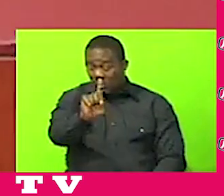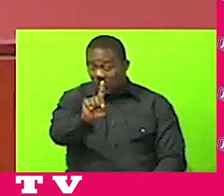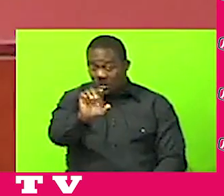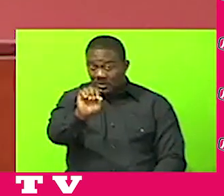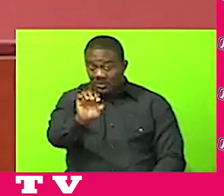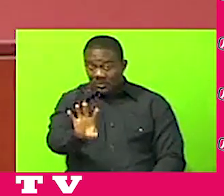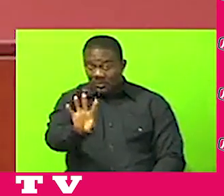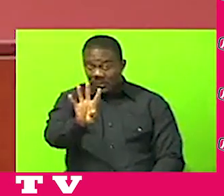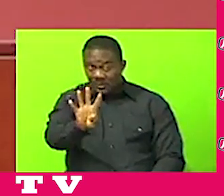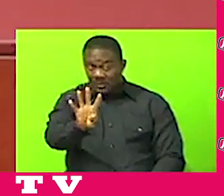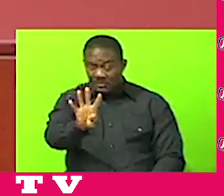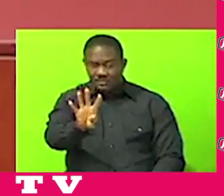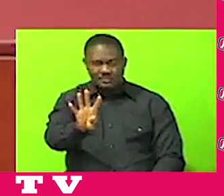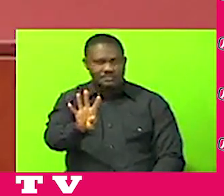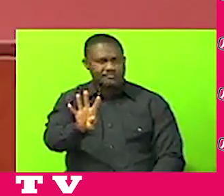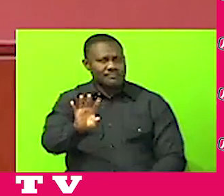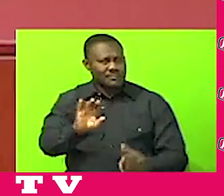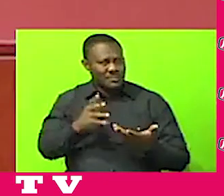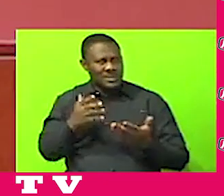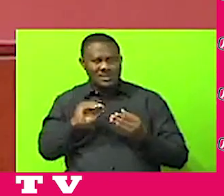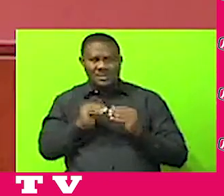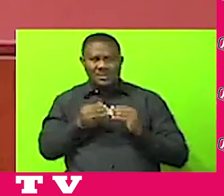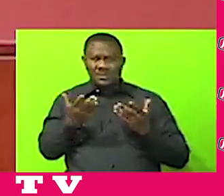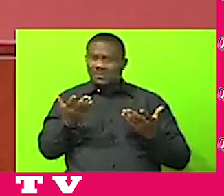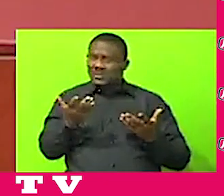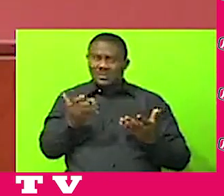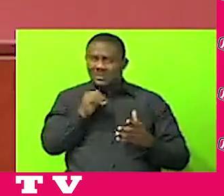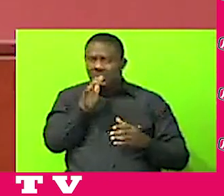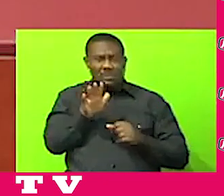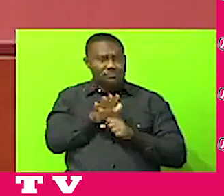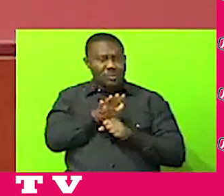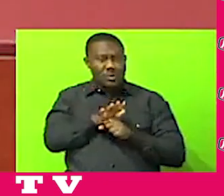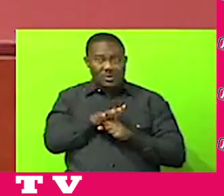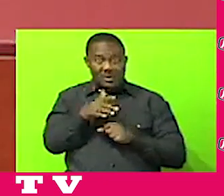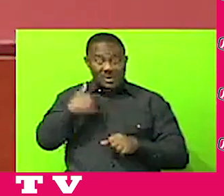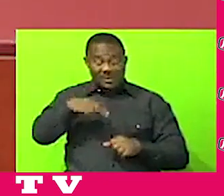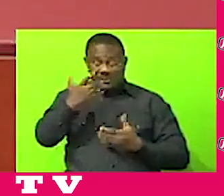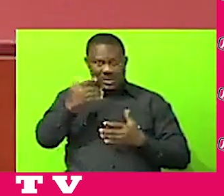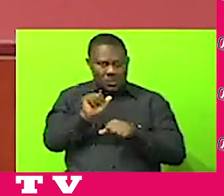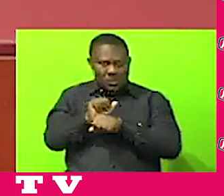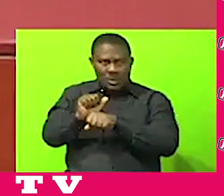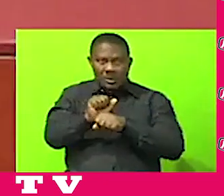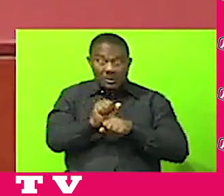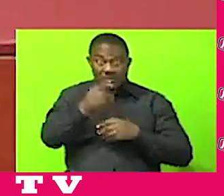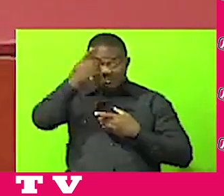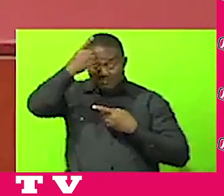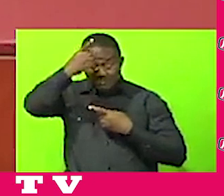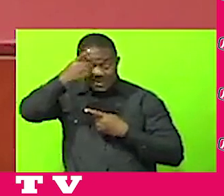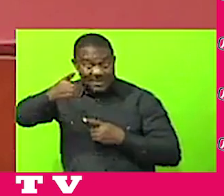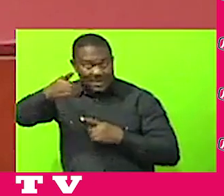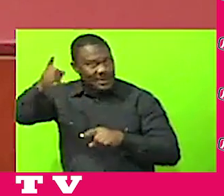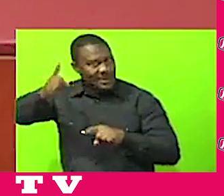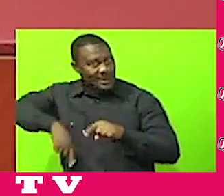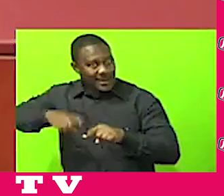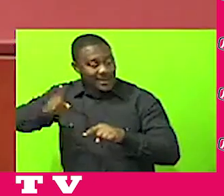the numbers are not sufficient for us to take decisions. And I'll quote Article 104.